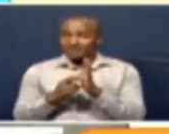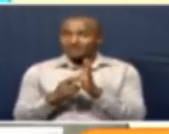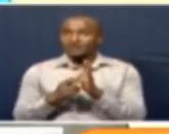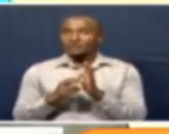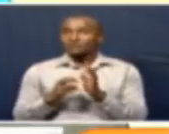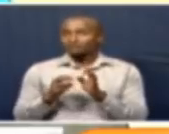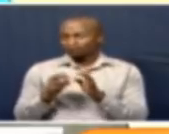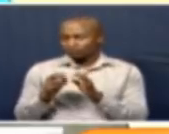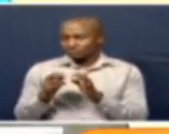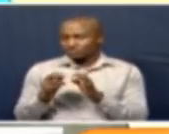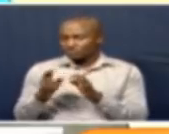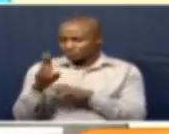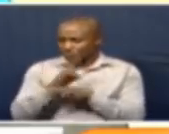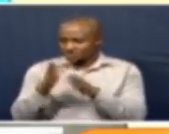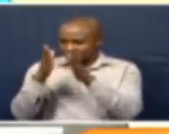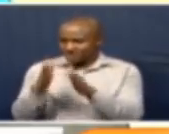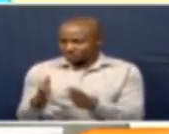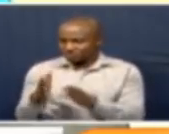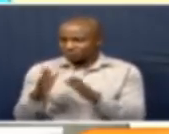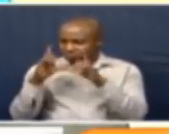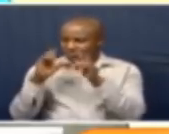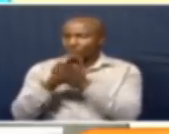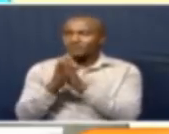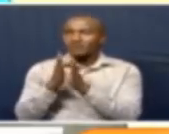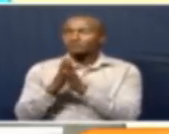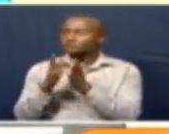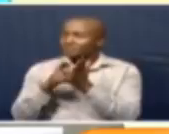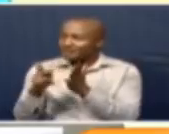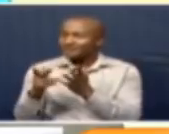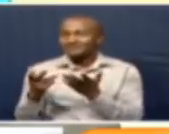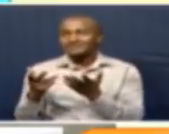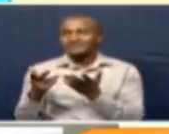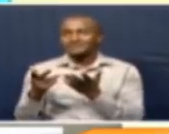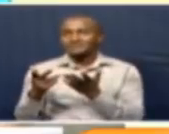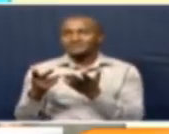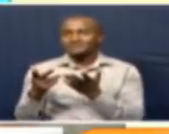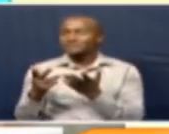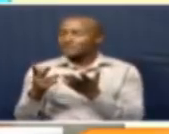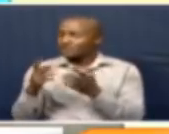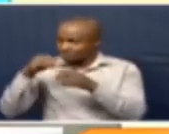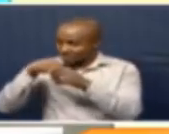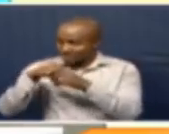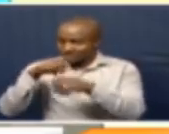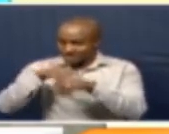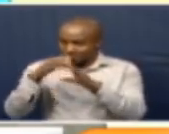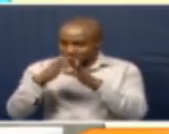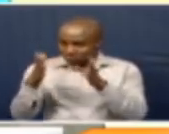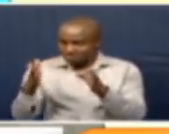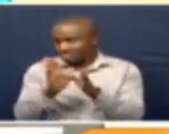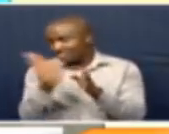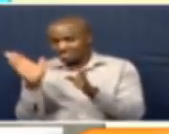using someone's image without due acknowledgement, you know, even if it's within the contractual period, we are now